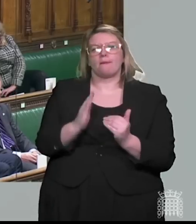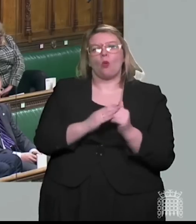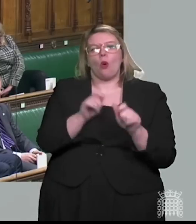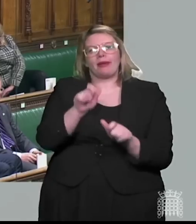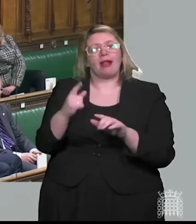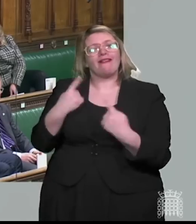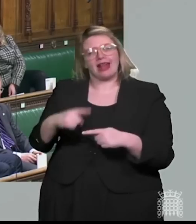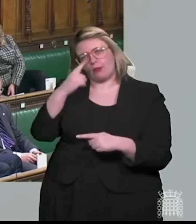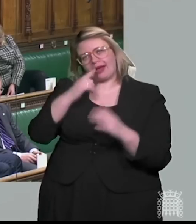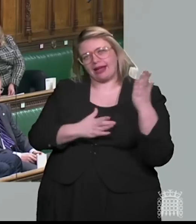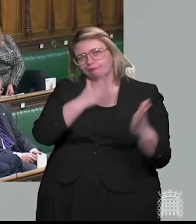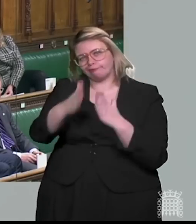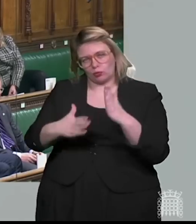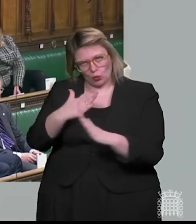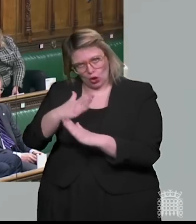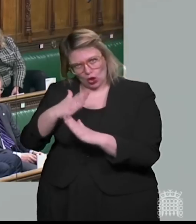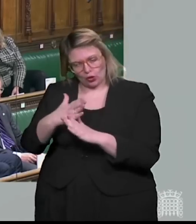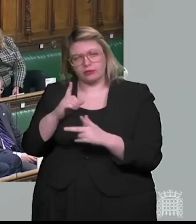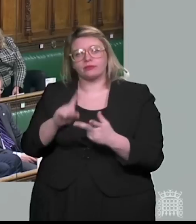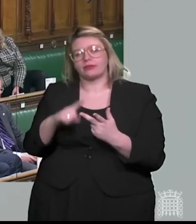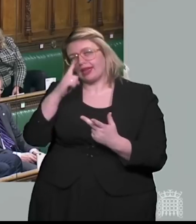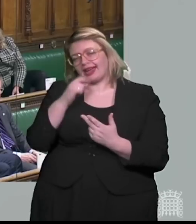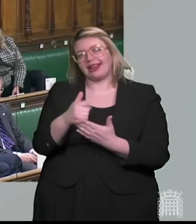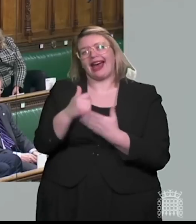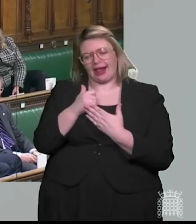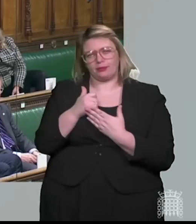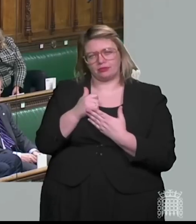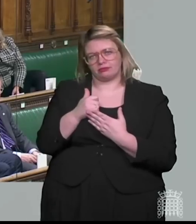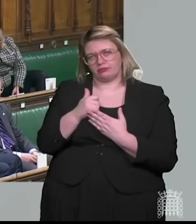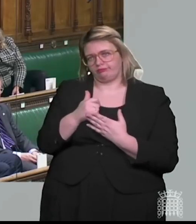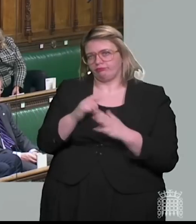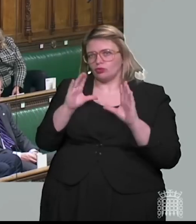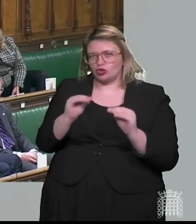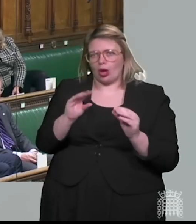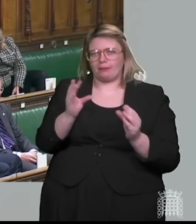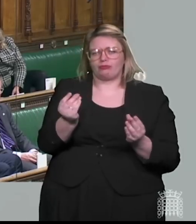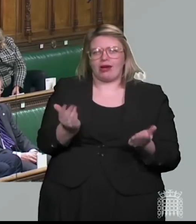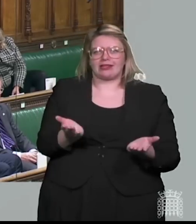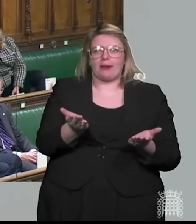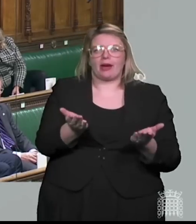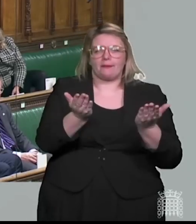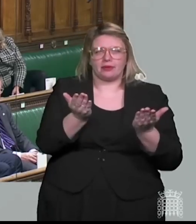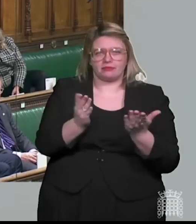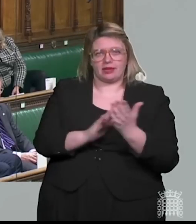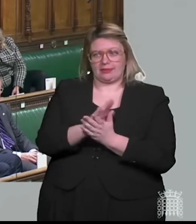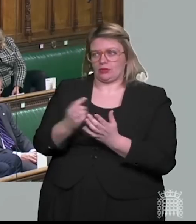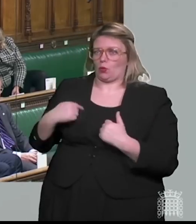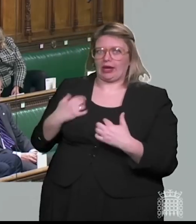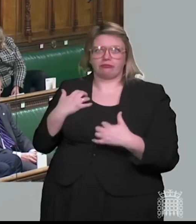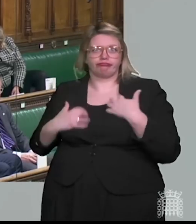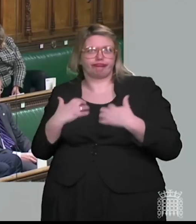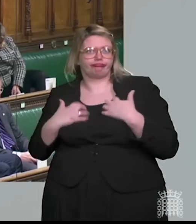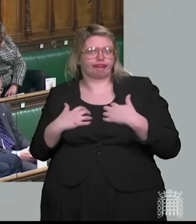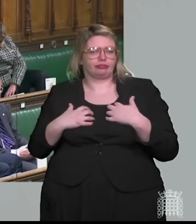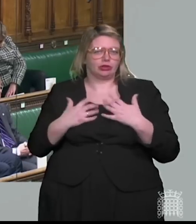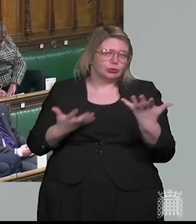wage demands, and they will help counter those inflationary pressures. And so the Treasury Committee looks forward to exploring all